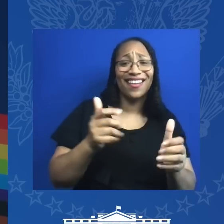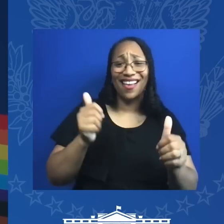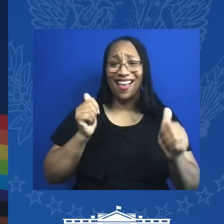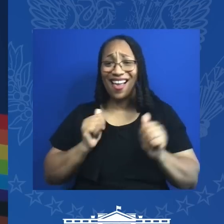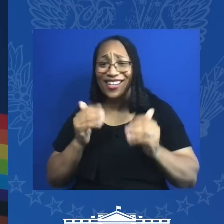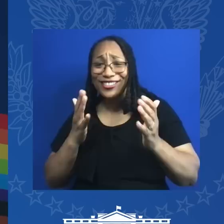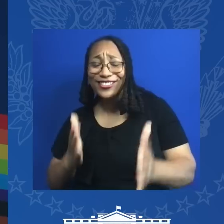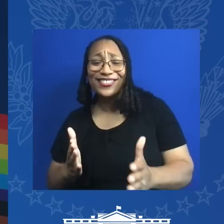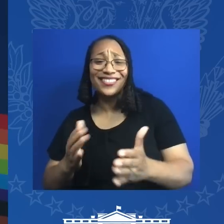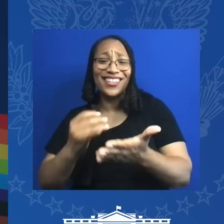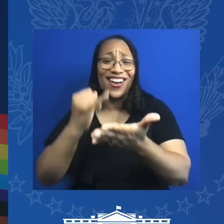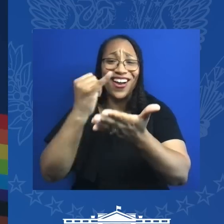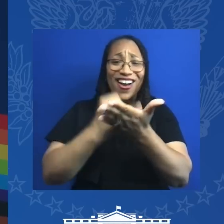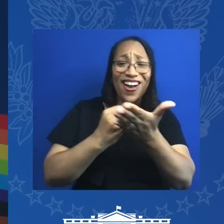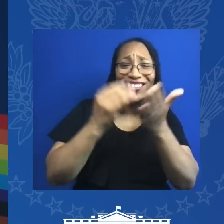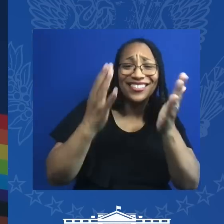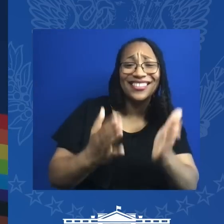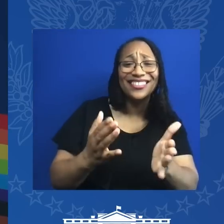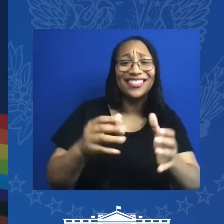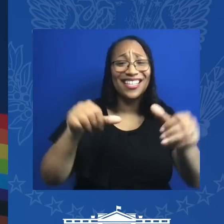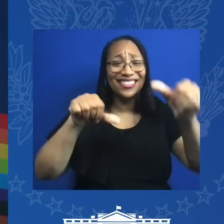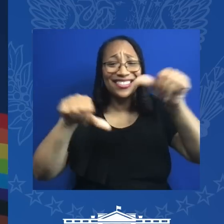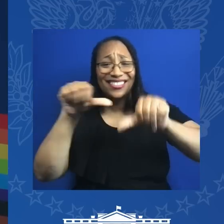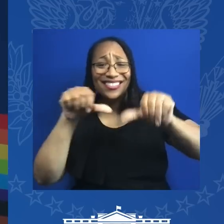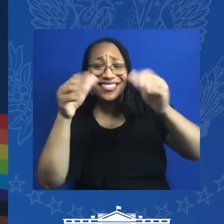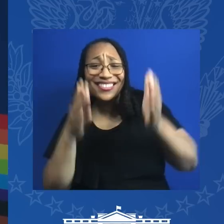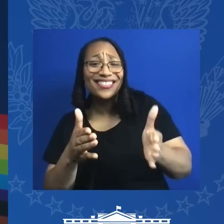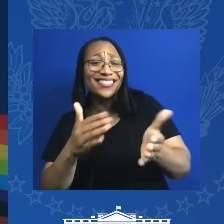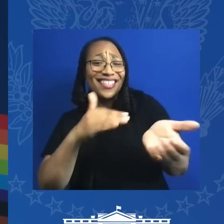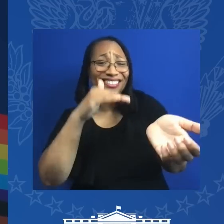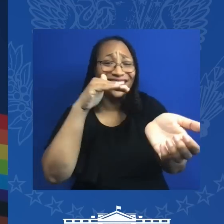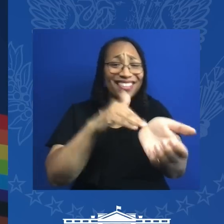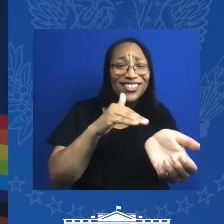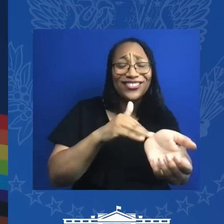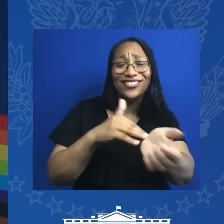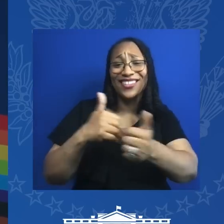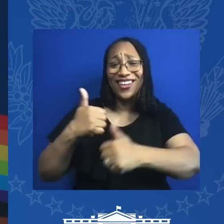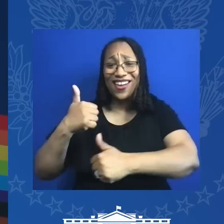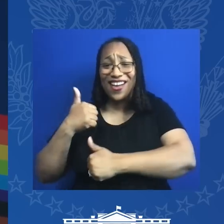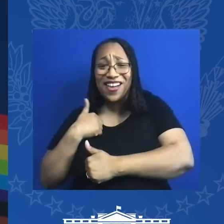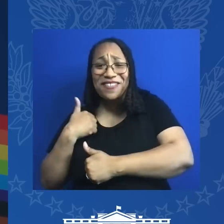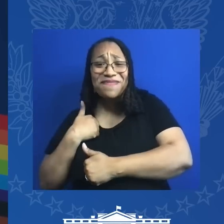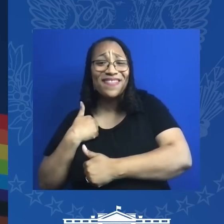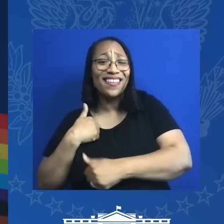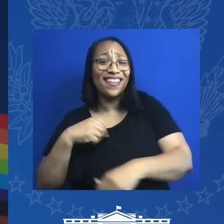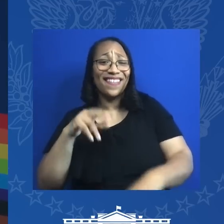diplomats, doctors, service members, veterans, and so much more.